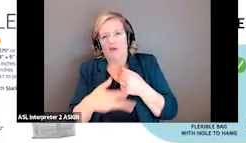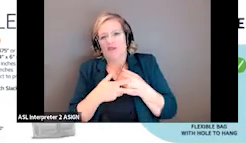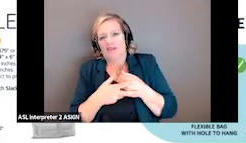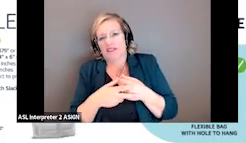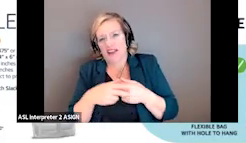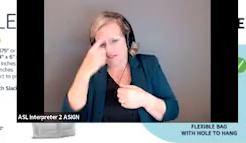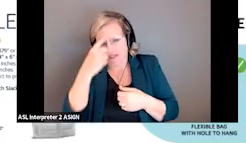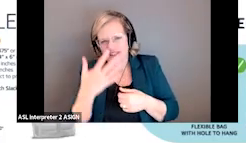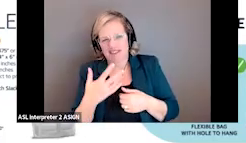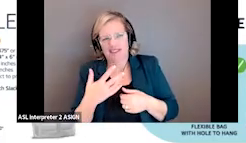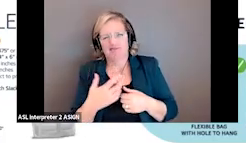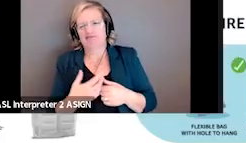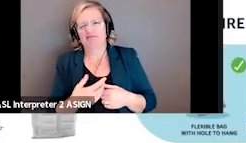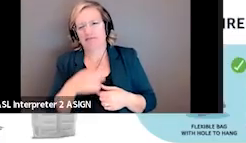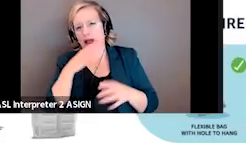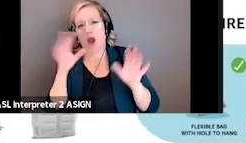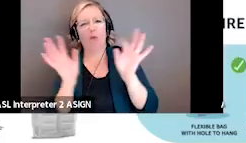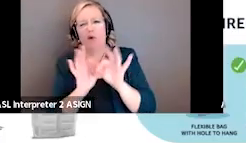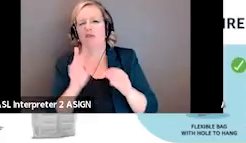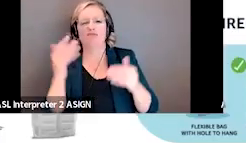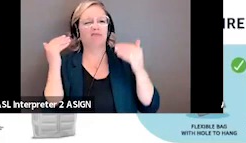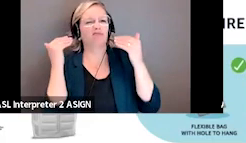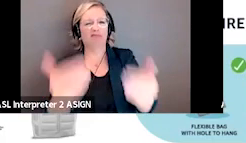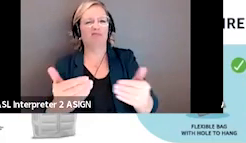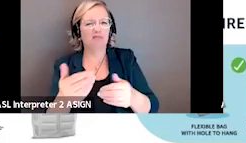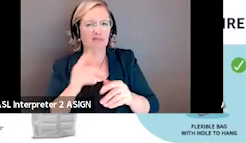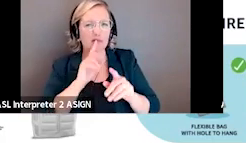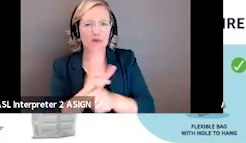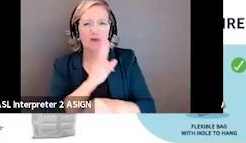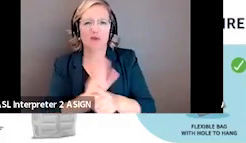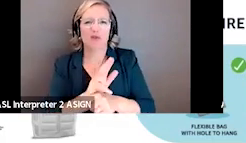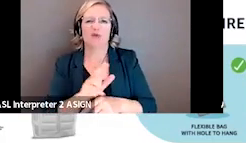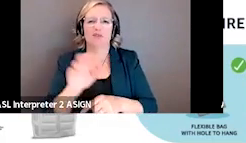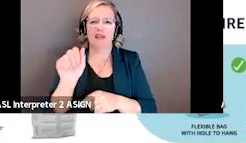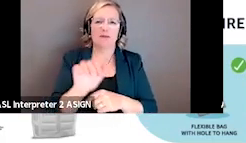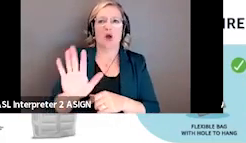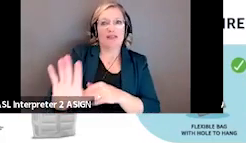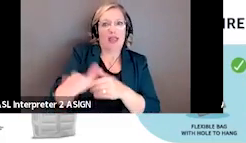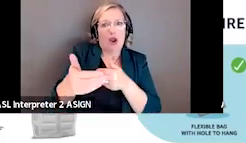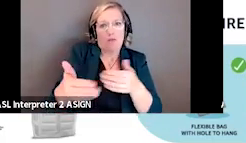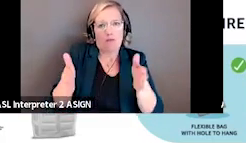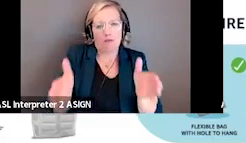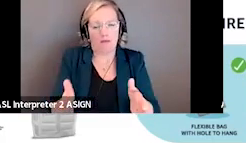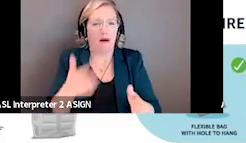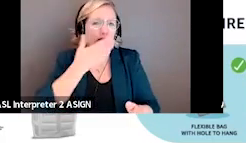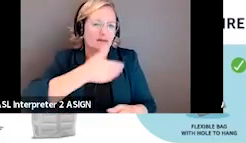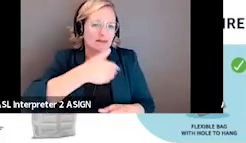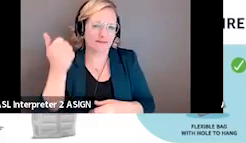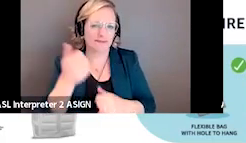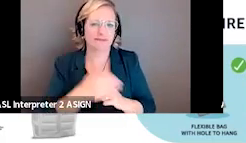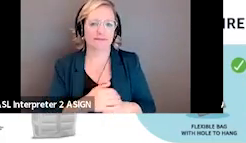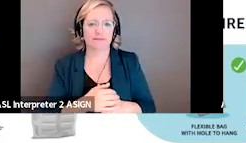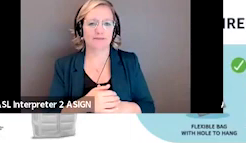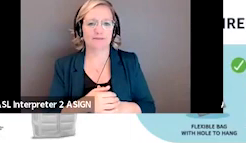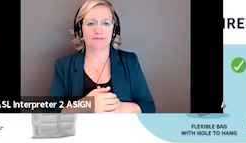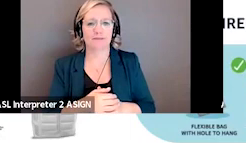package is definitely not a good experience. And so focus on having it certified and validate that it